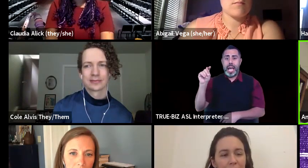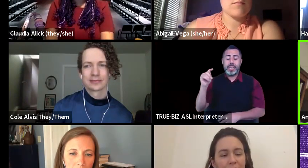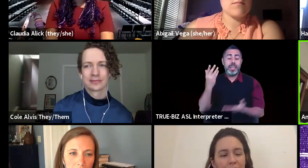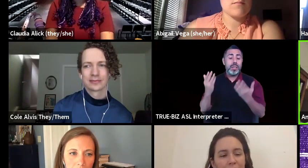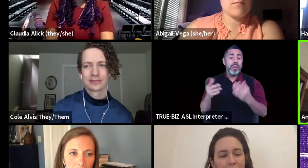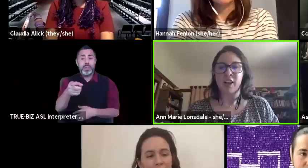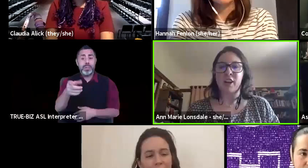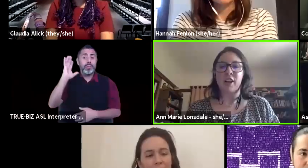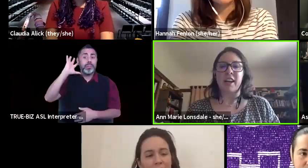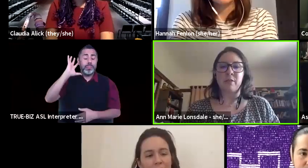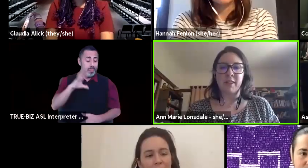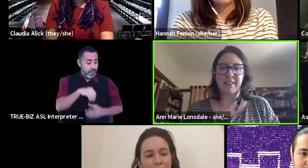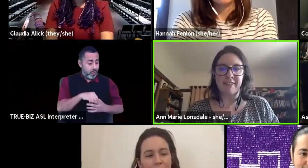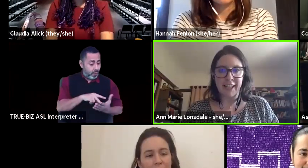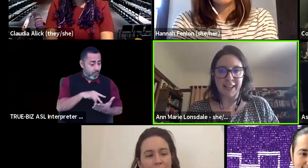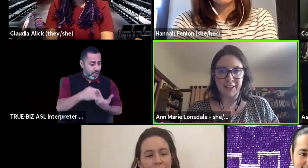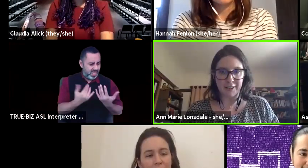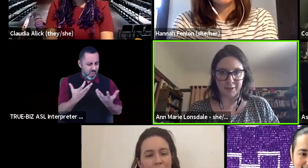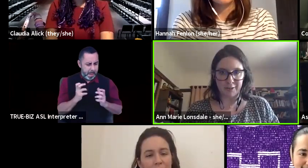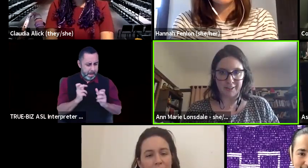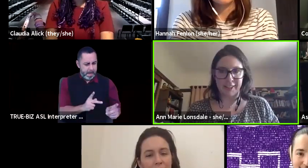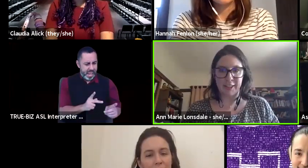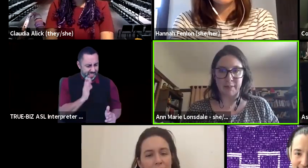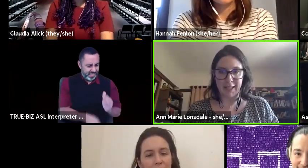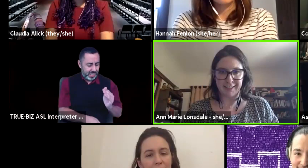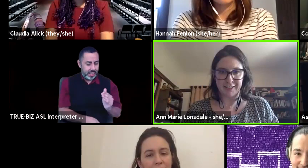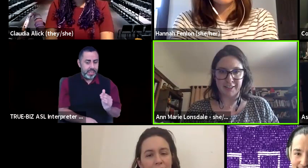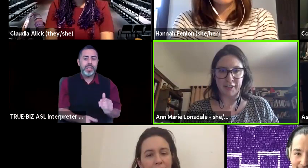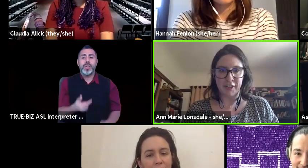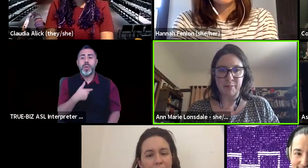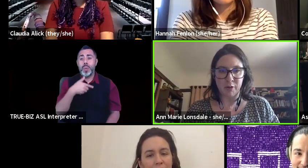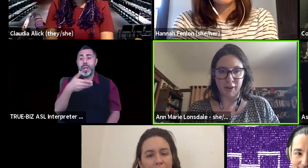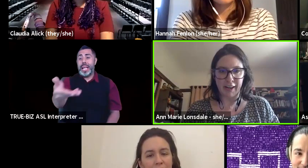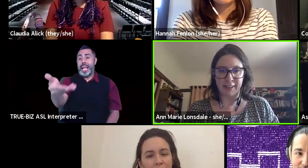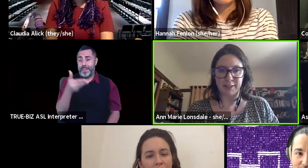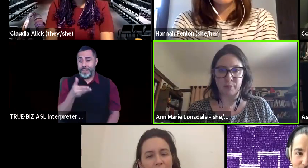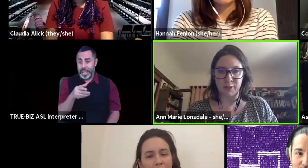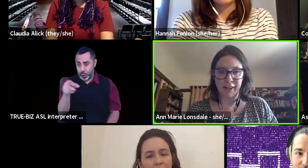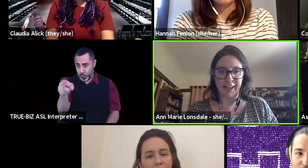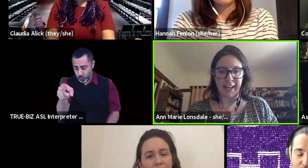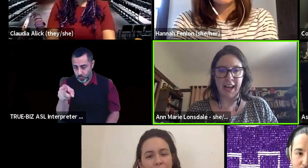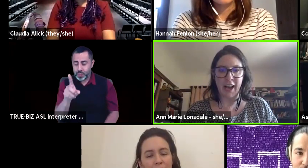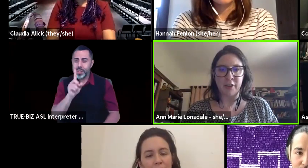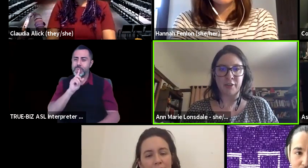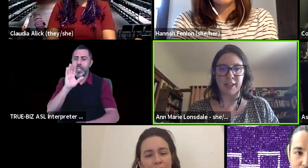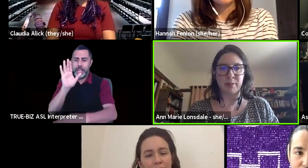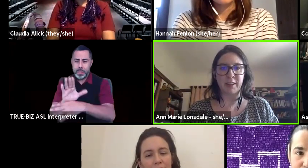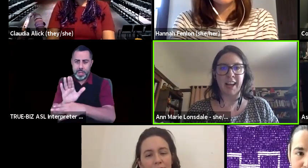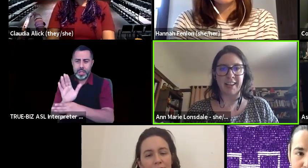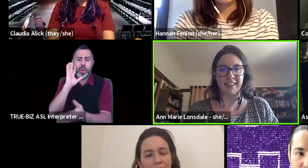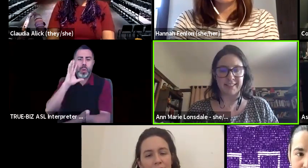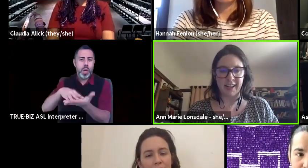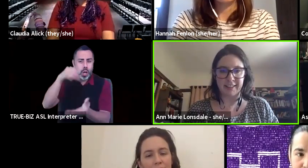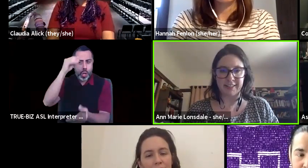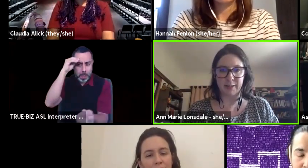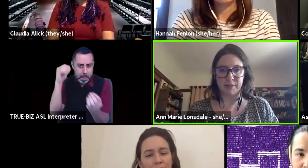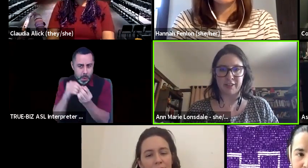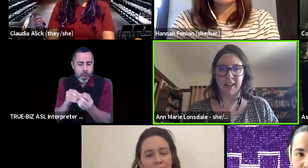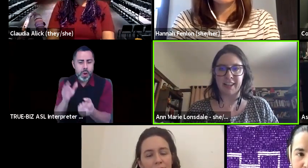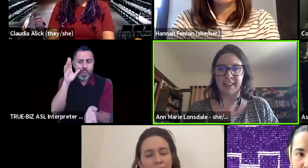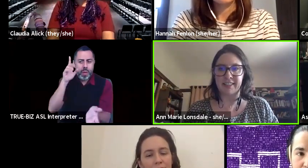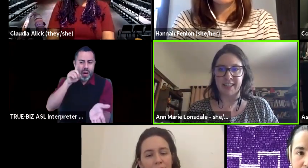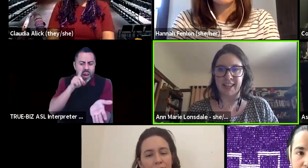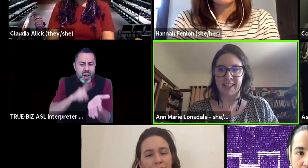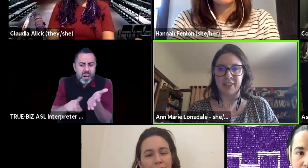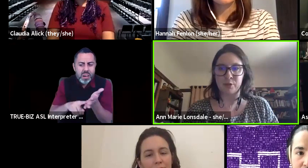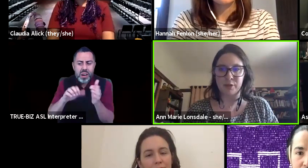come back to. And we invite you to commit to learning more and exploring how you can apply these concepts